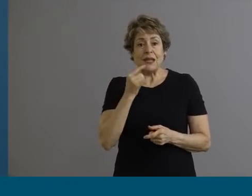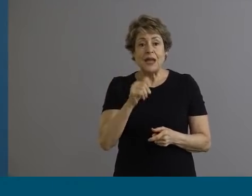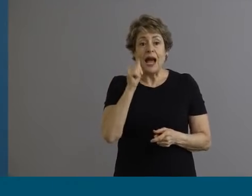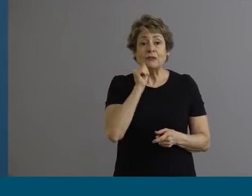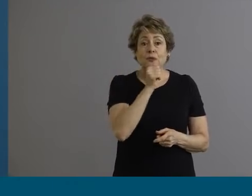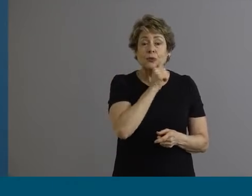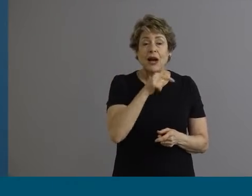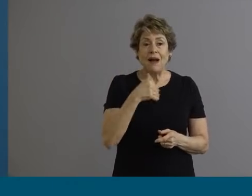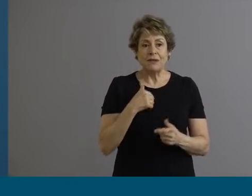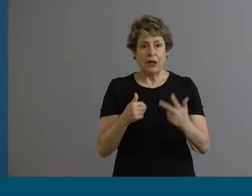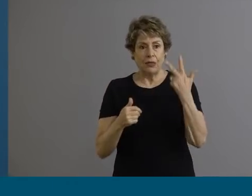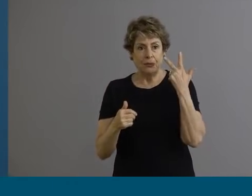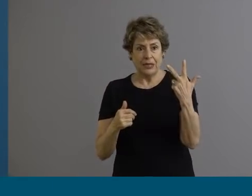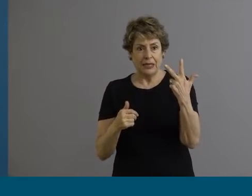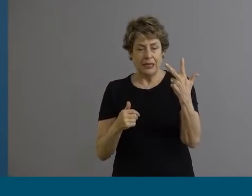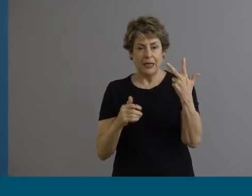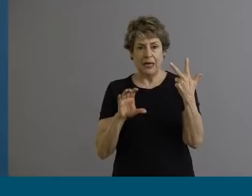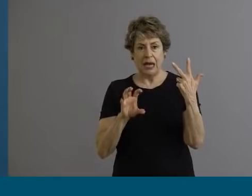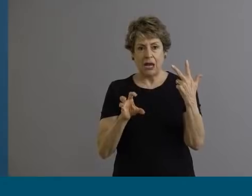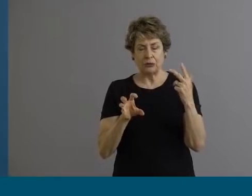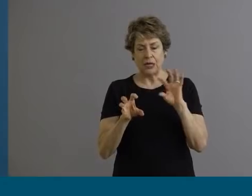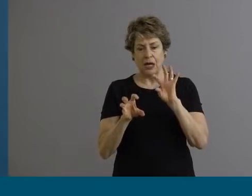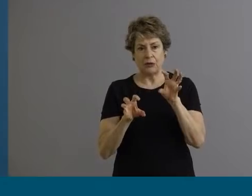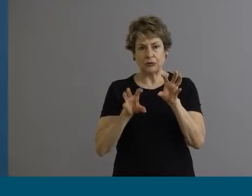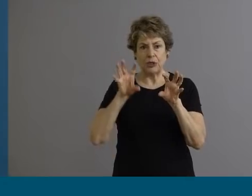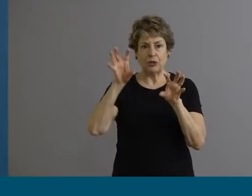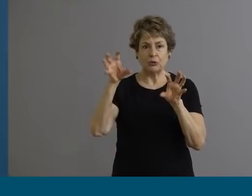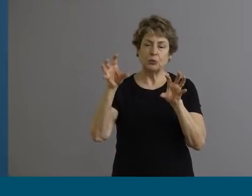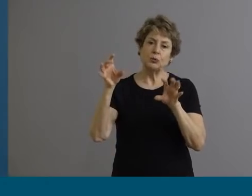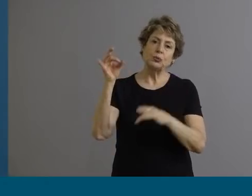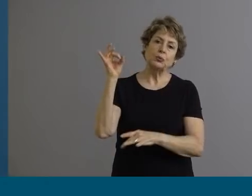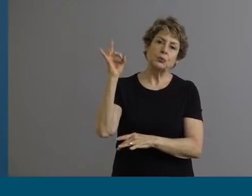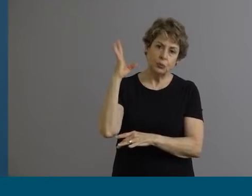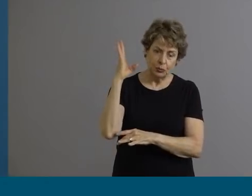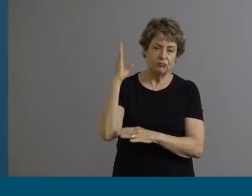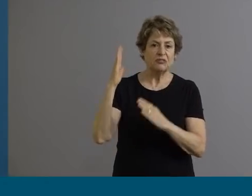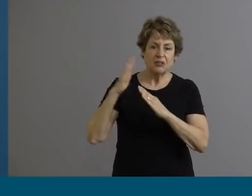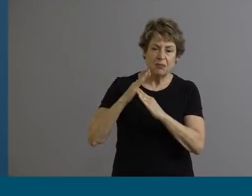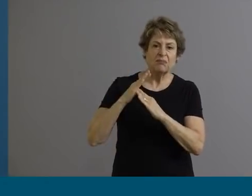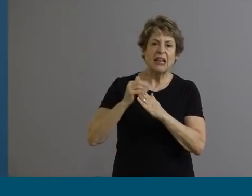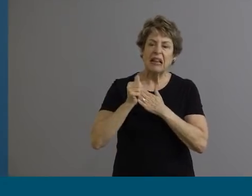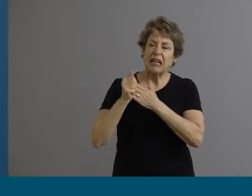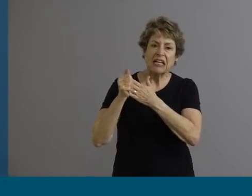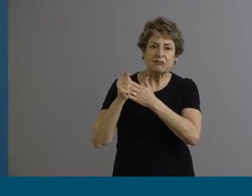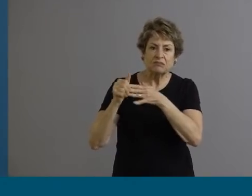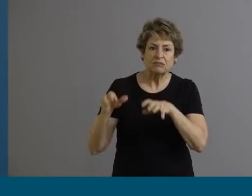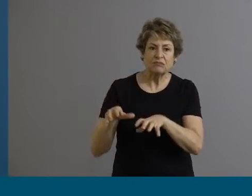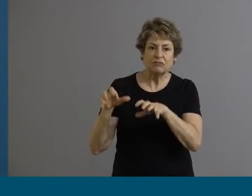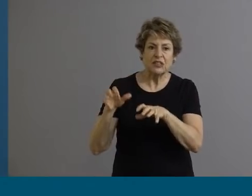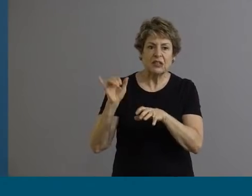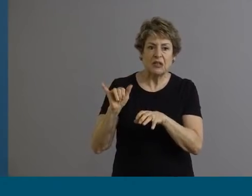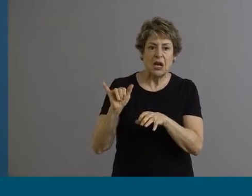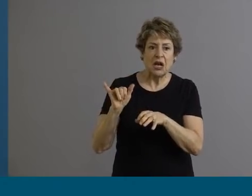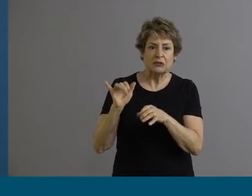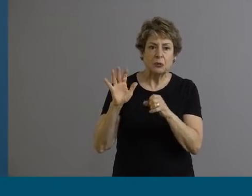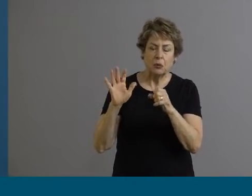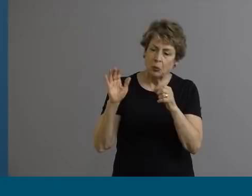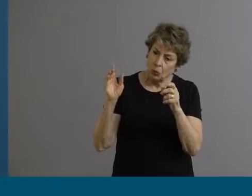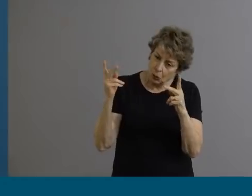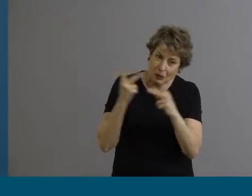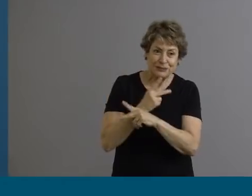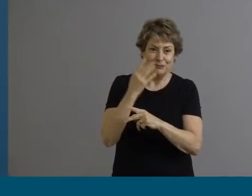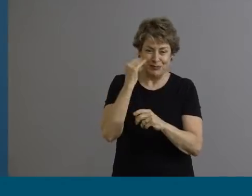average is showing some flattening, and we find that encouraging. We're hoping that it heralds